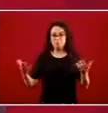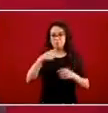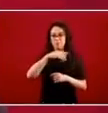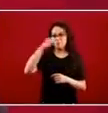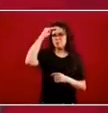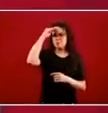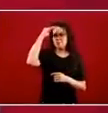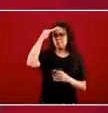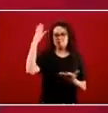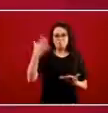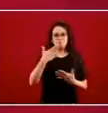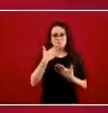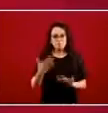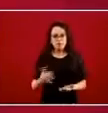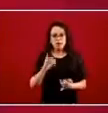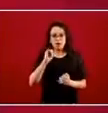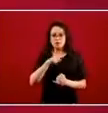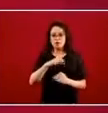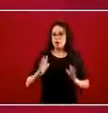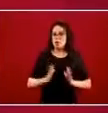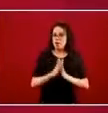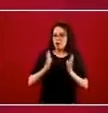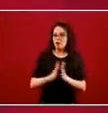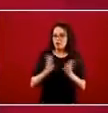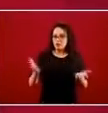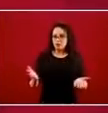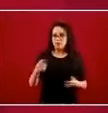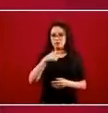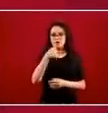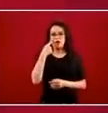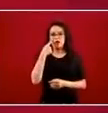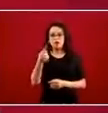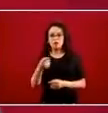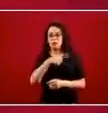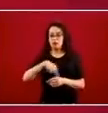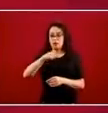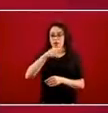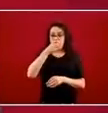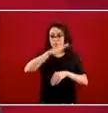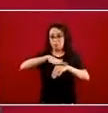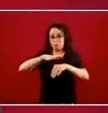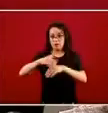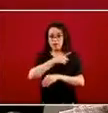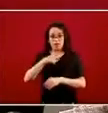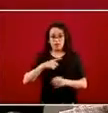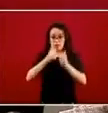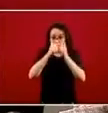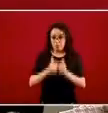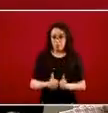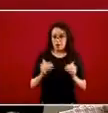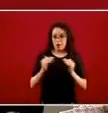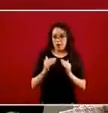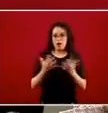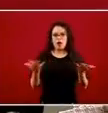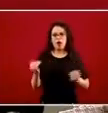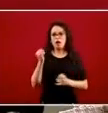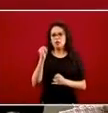participative society. It is very stimulating to see all these citizen initiatives